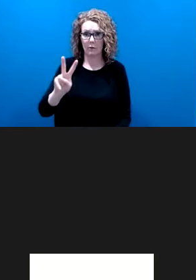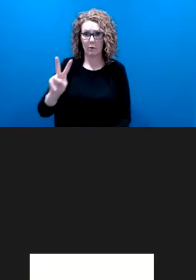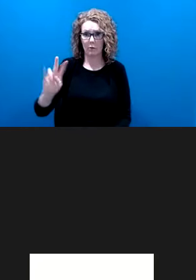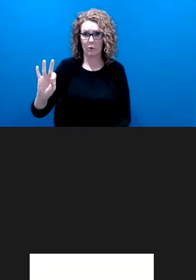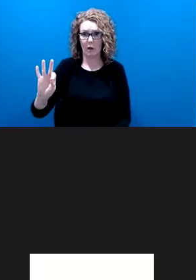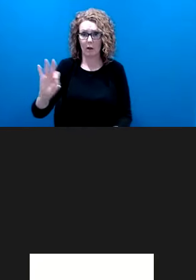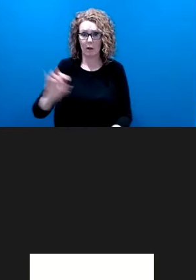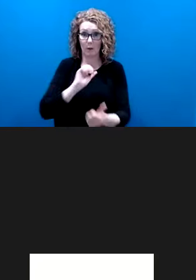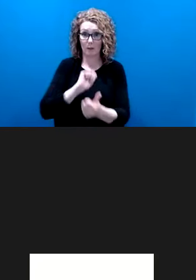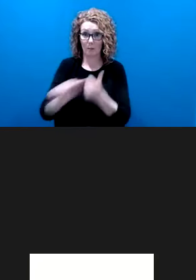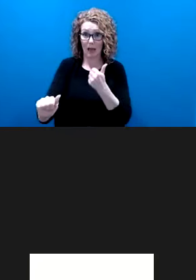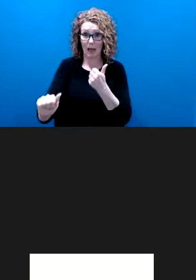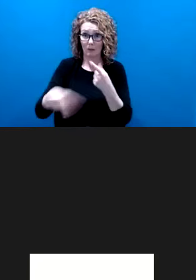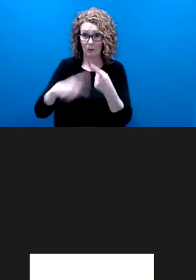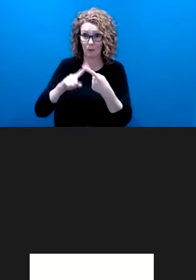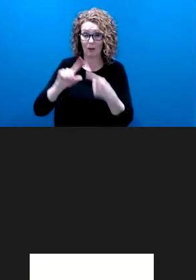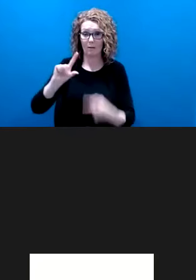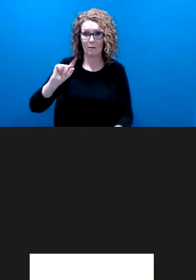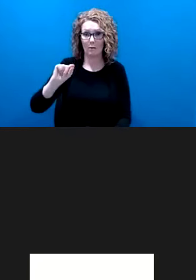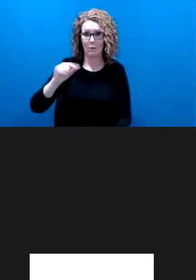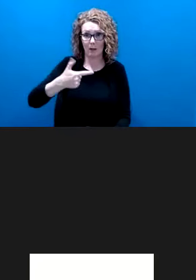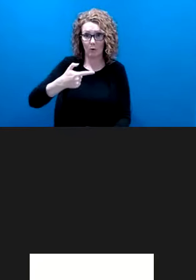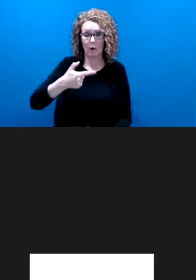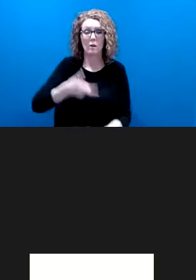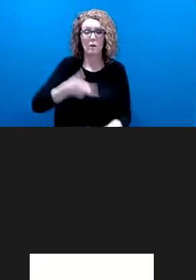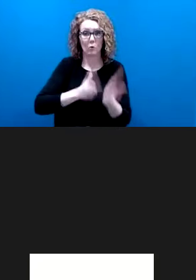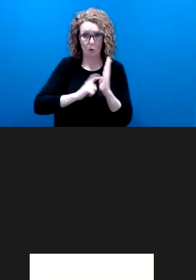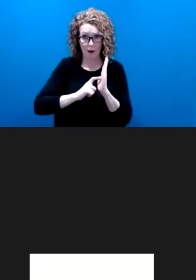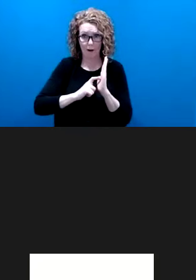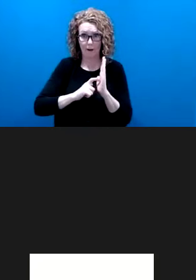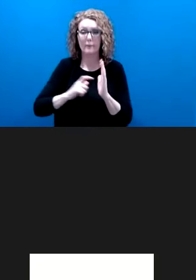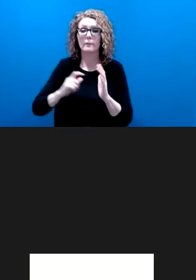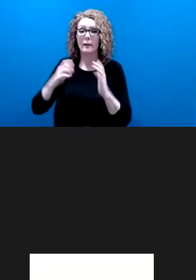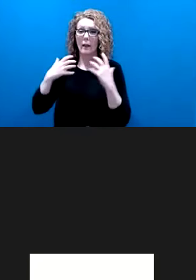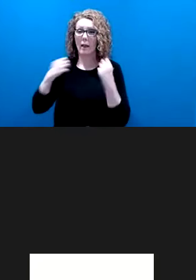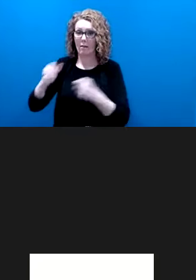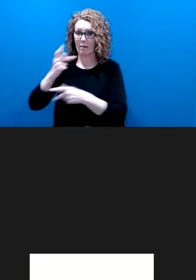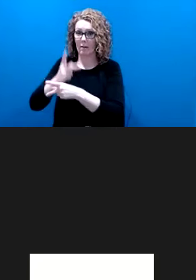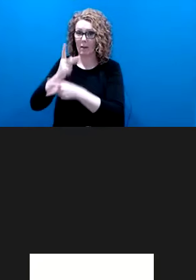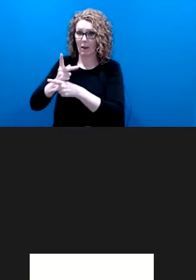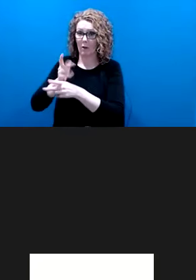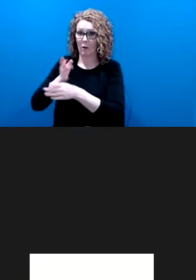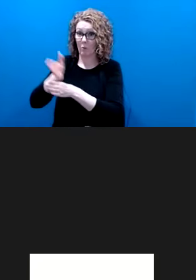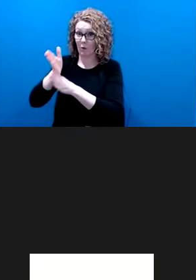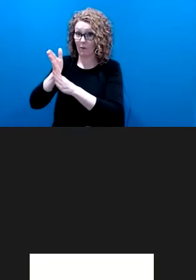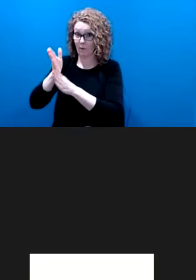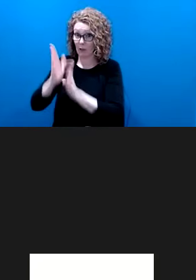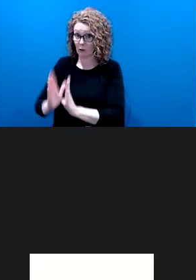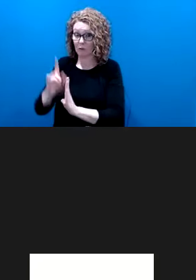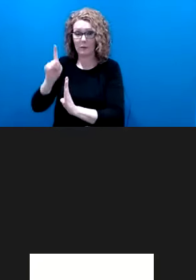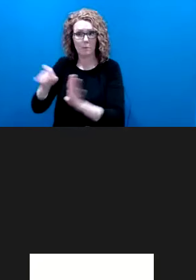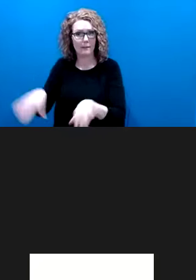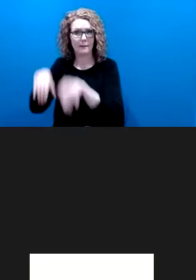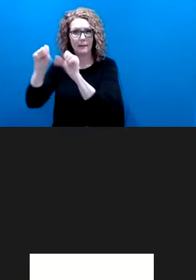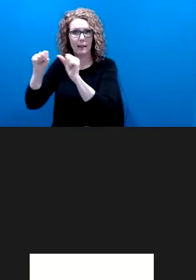was passed in 2021, and it requires that healthcare professionals must take continuing education